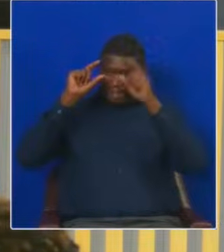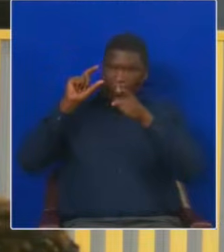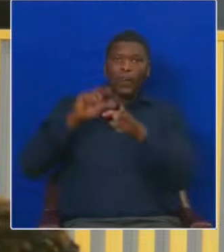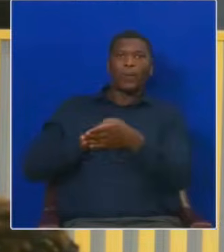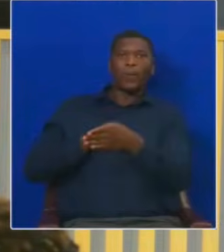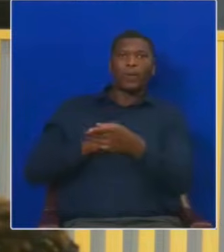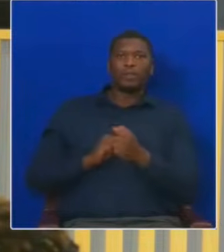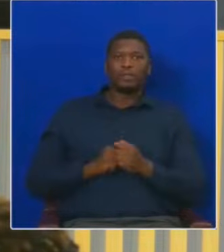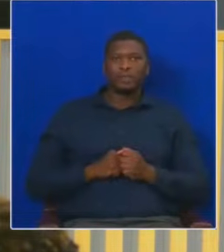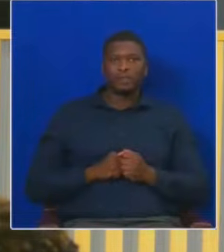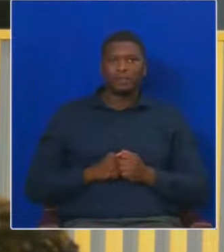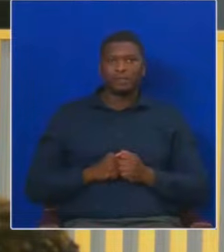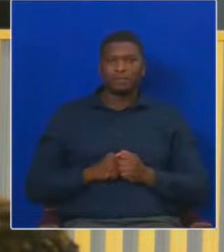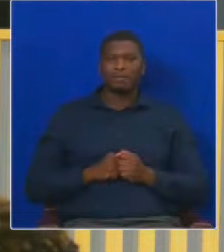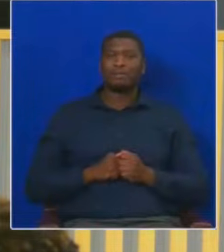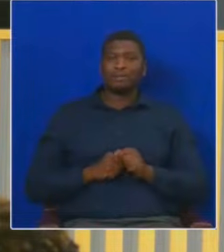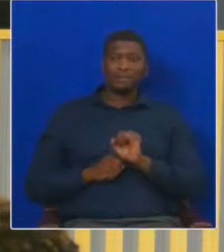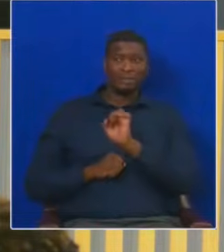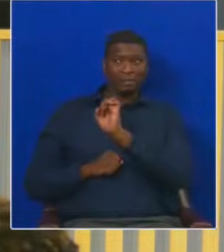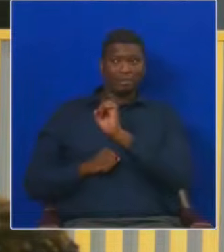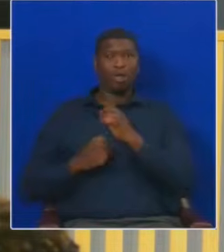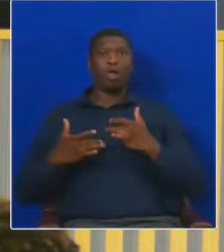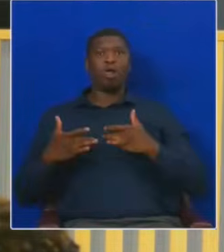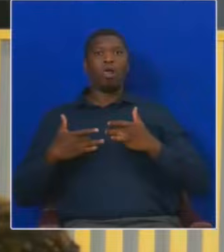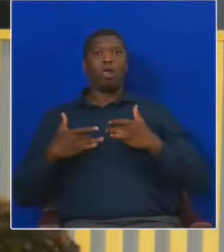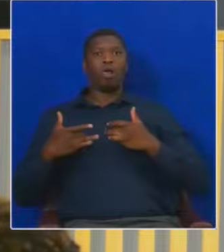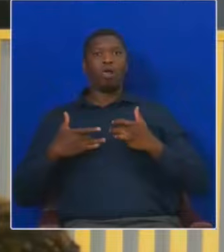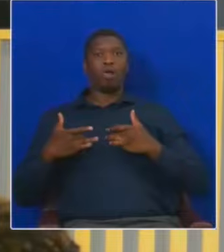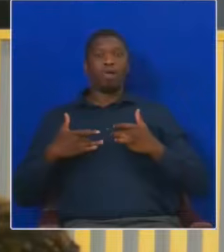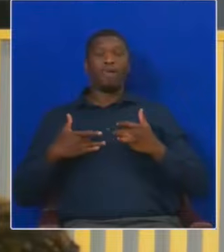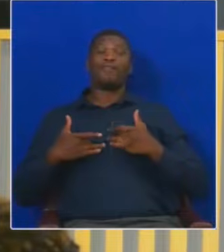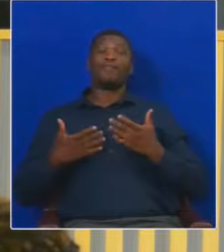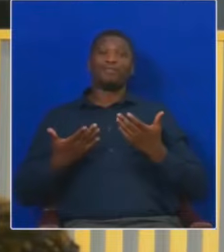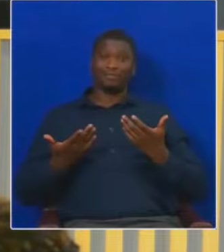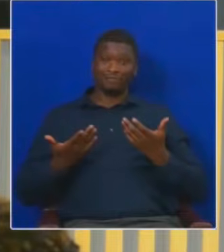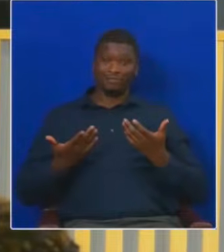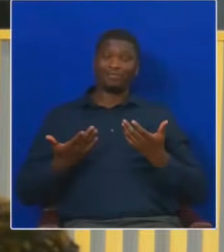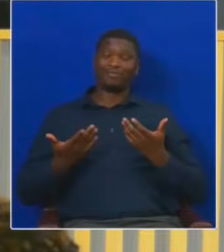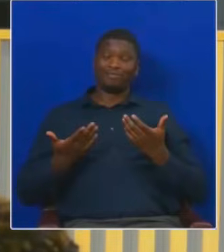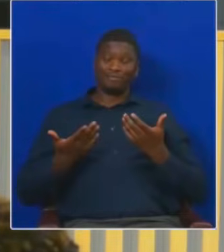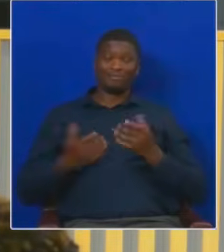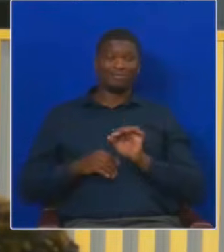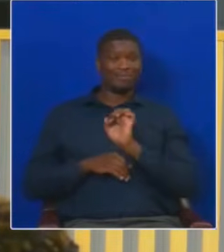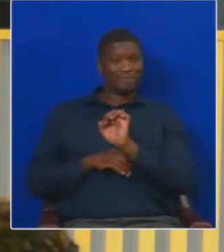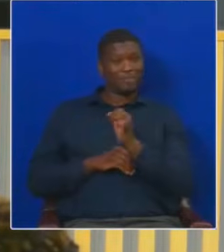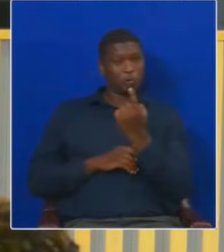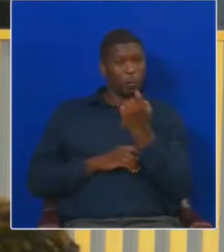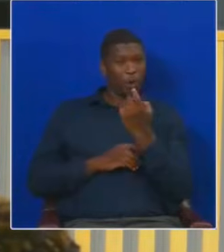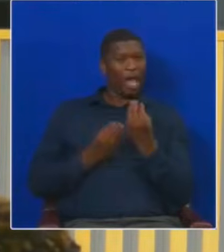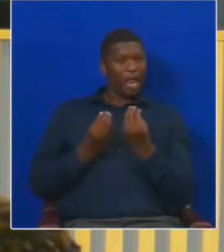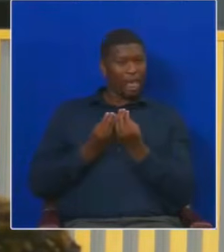So then that is one of the things that puzzled them.